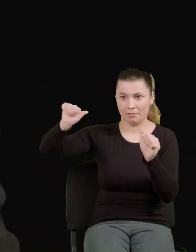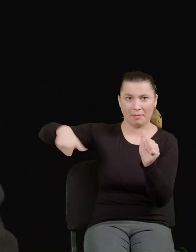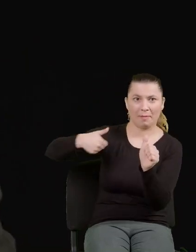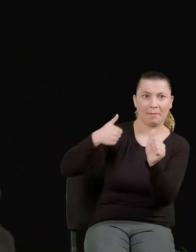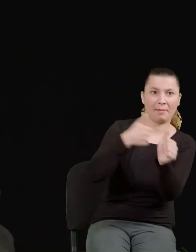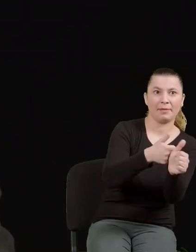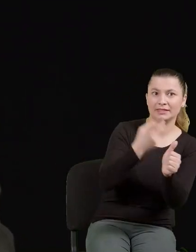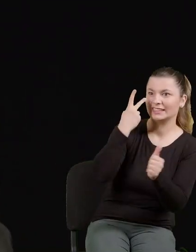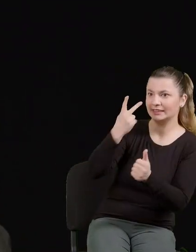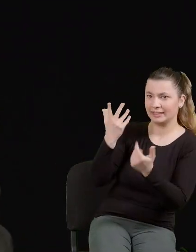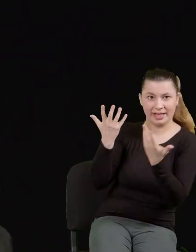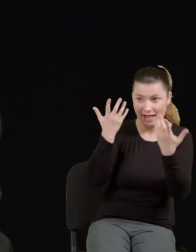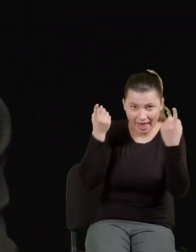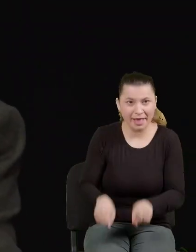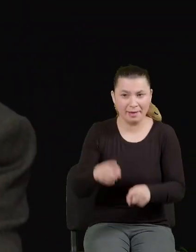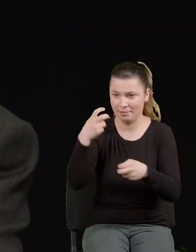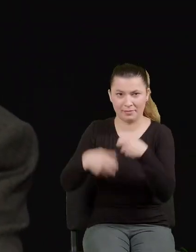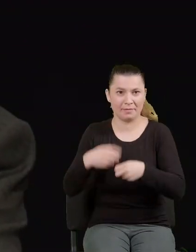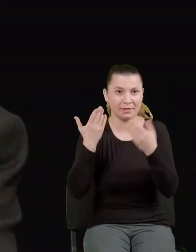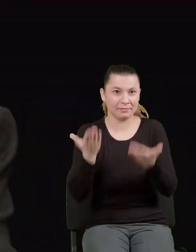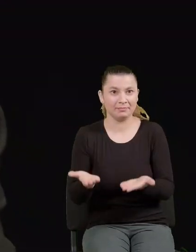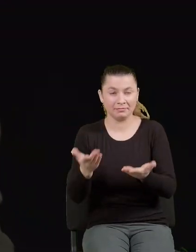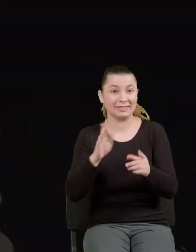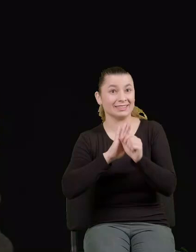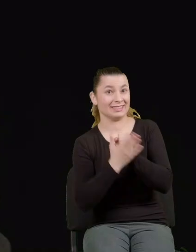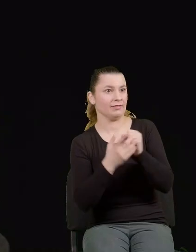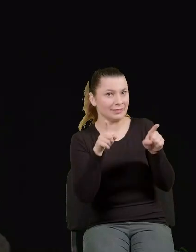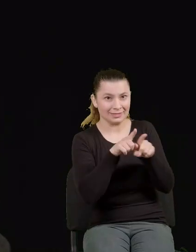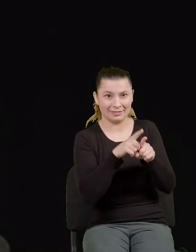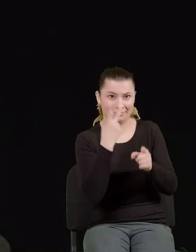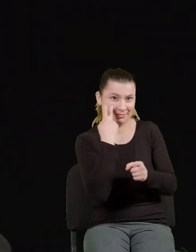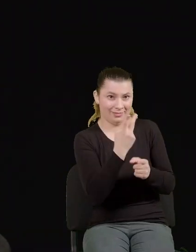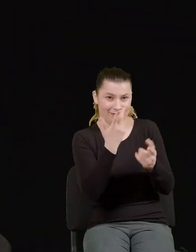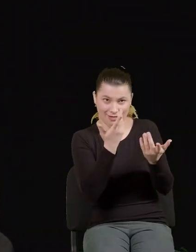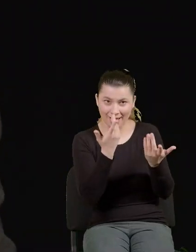next years discussing this. We need to put in place the necessary